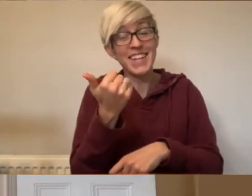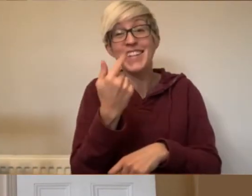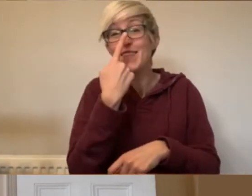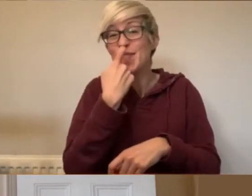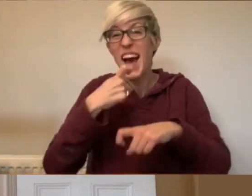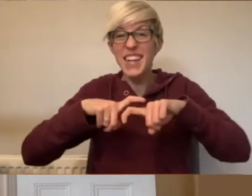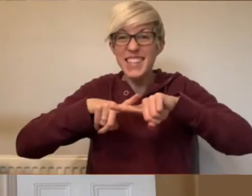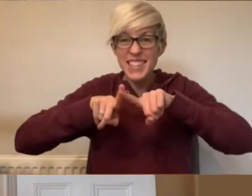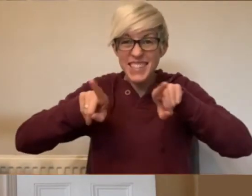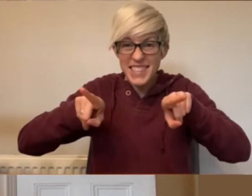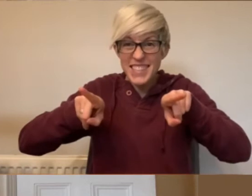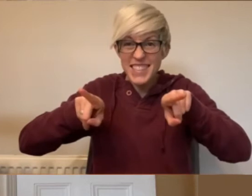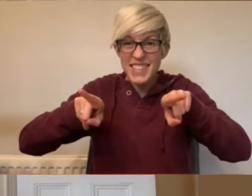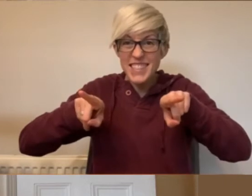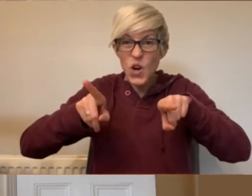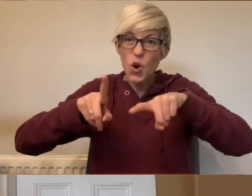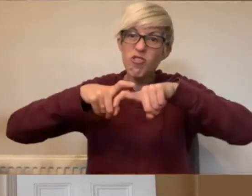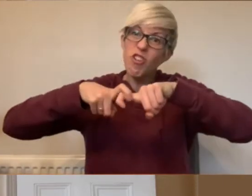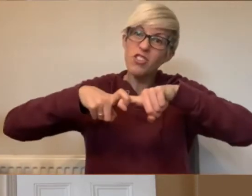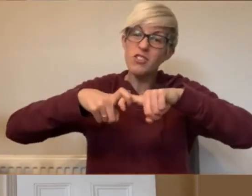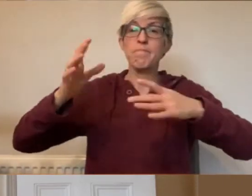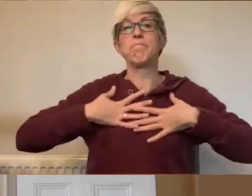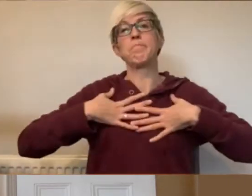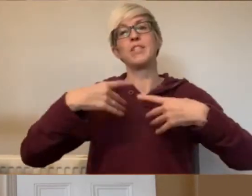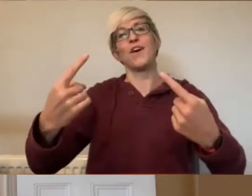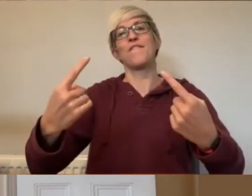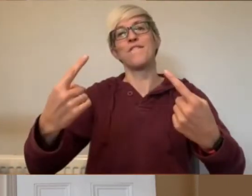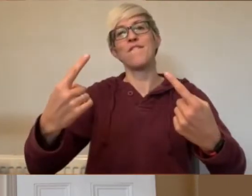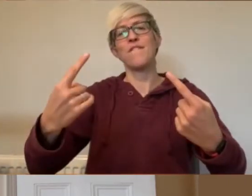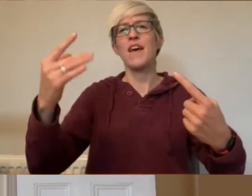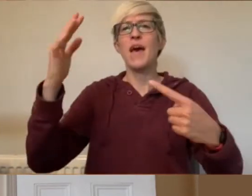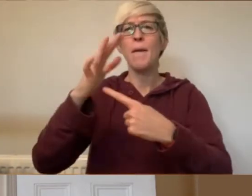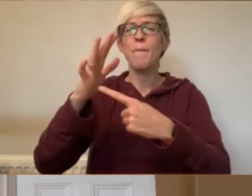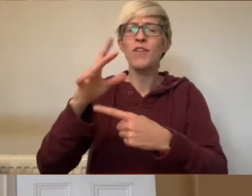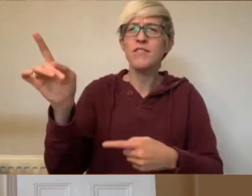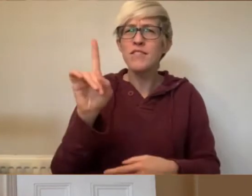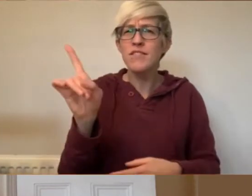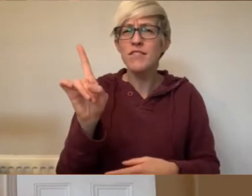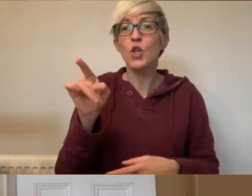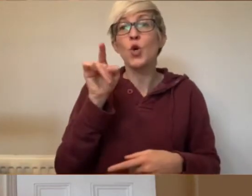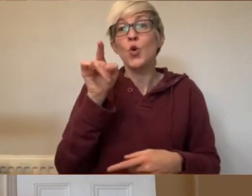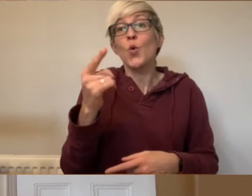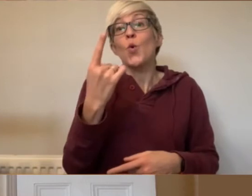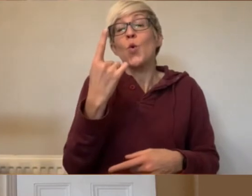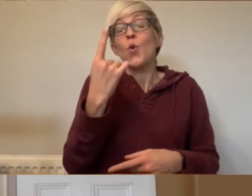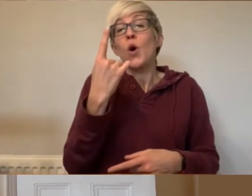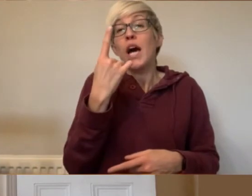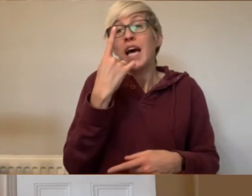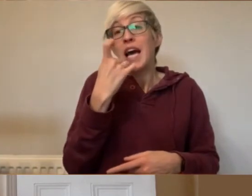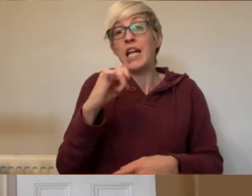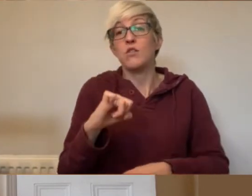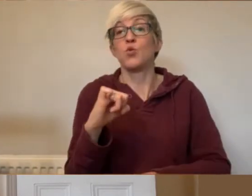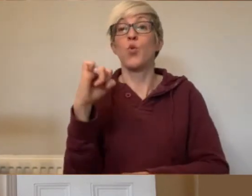cross-legged, you are absolutely fine to have one leg straight or the legs out. The main thing is that you can sit with